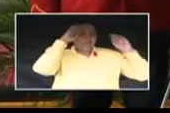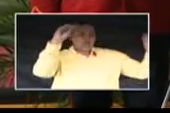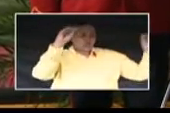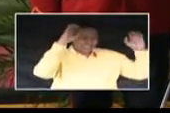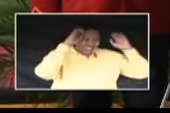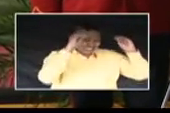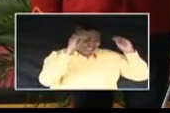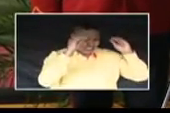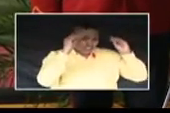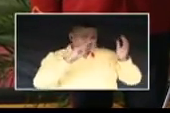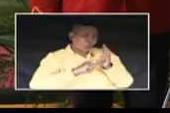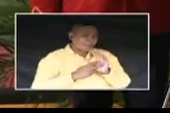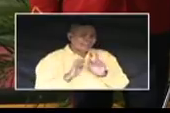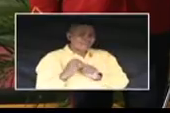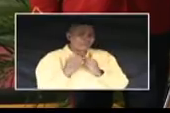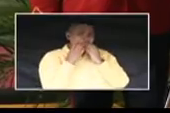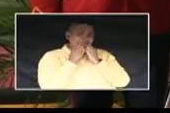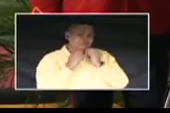teachers.